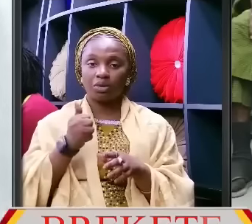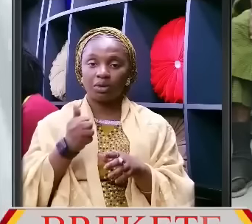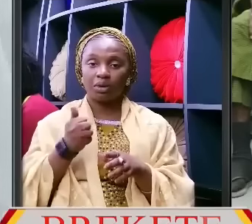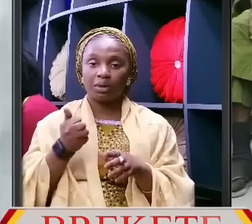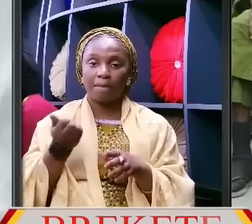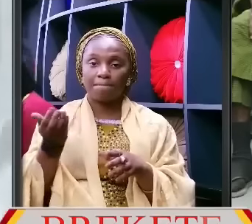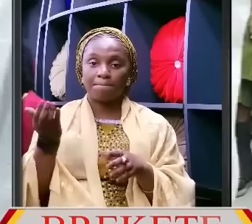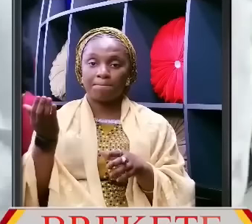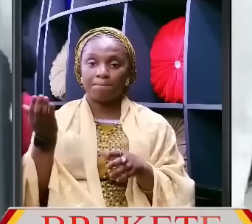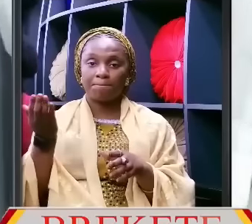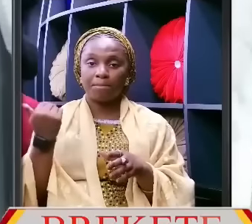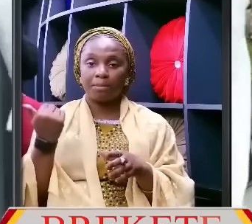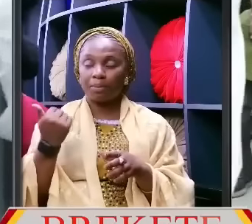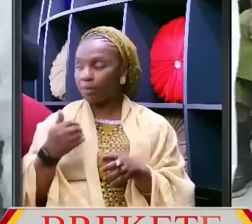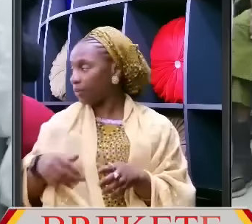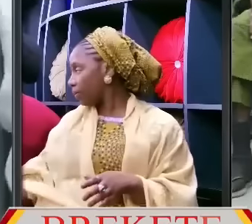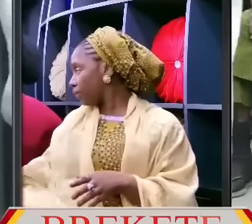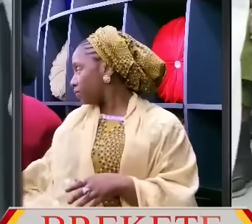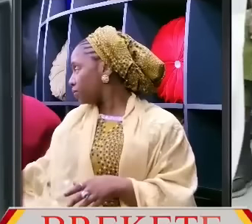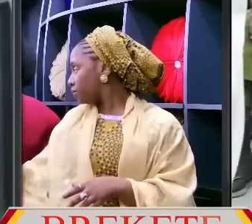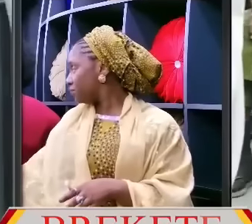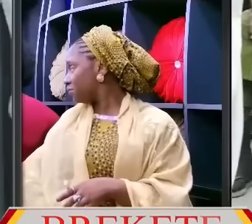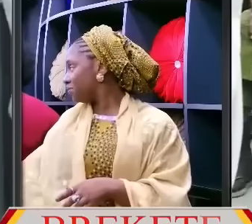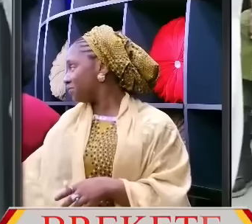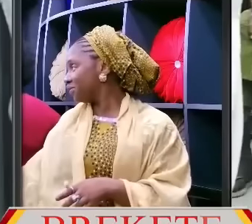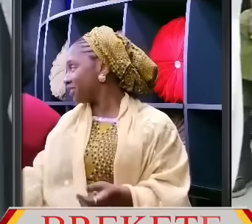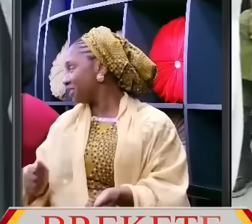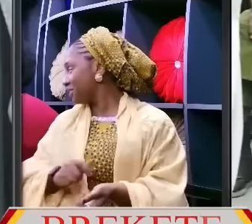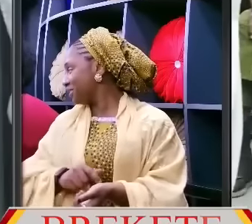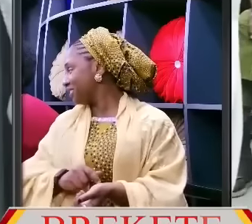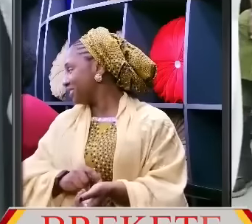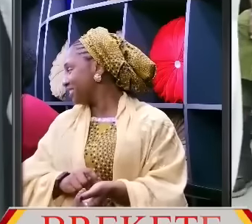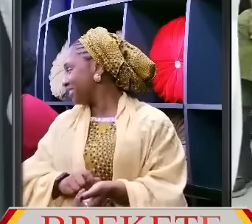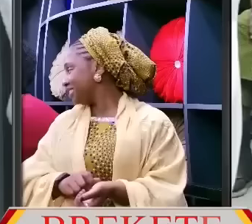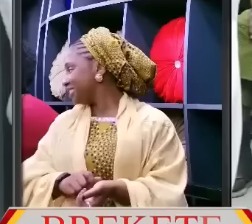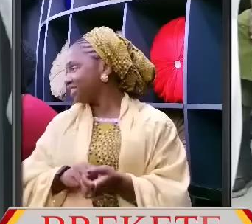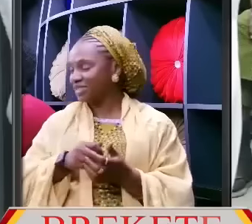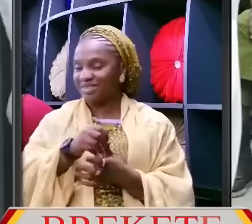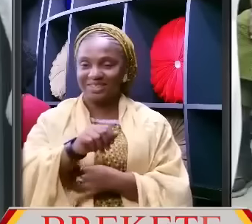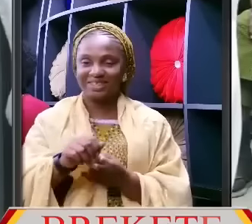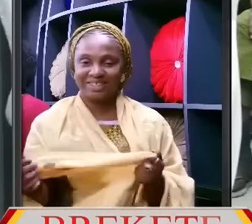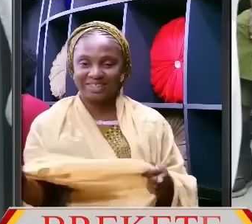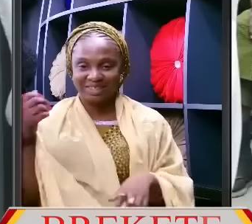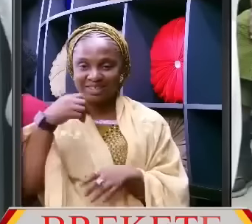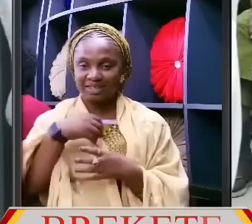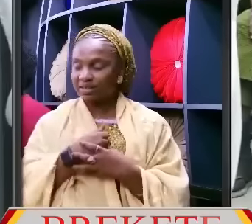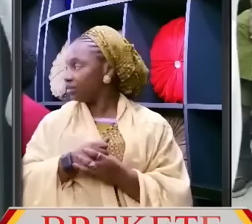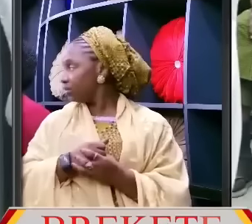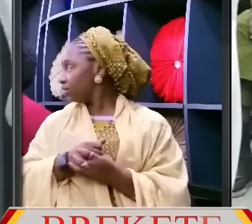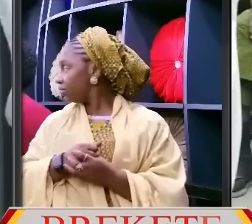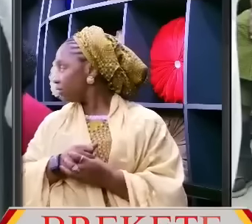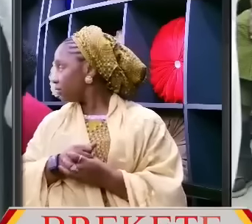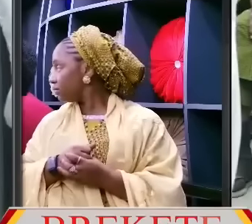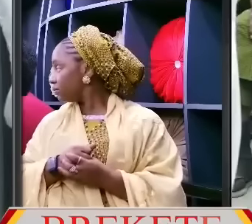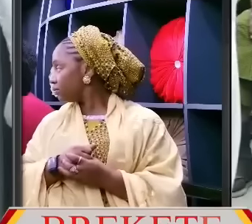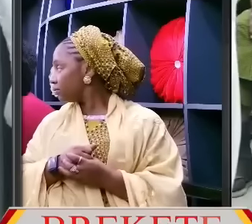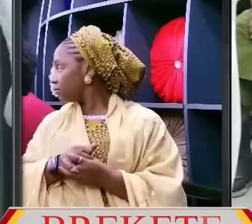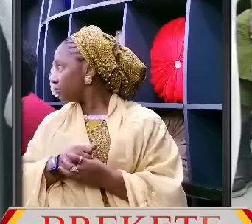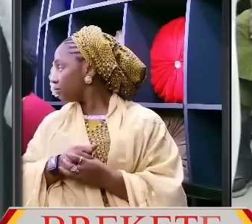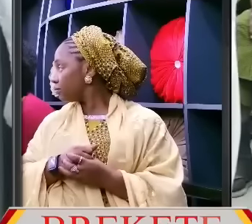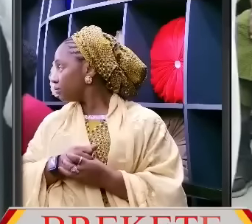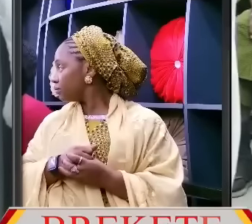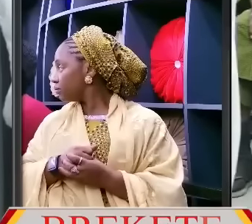Wait. Because this is where this man is sick. Nobody come here. I hear it from outside. See his senior daughter there. See the other